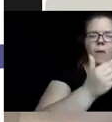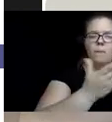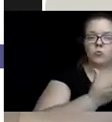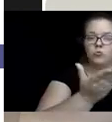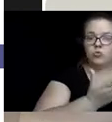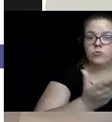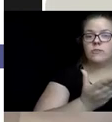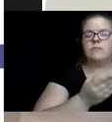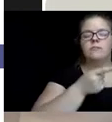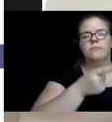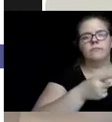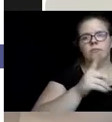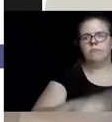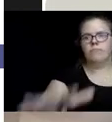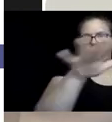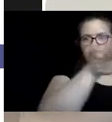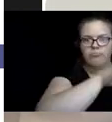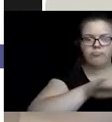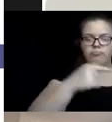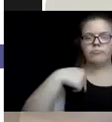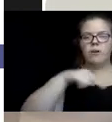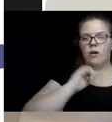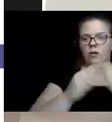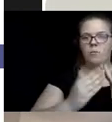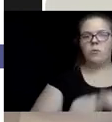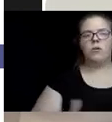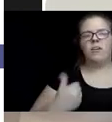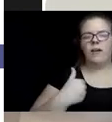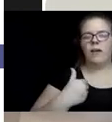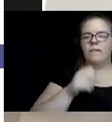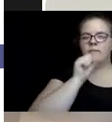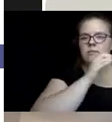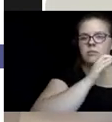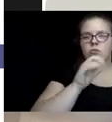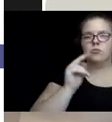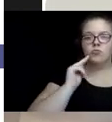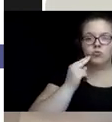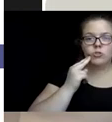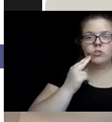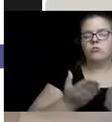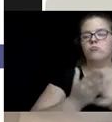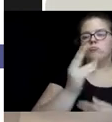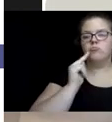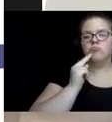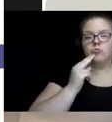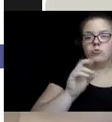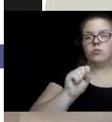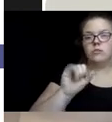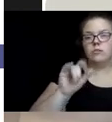which are all around our community. They have senior nutrition, both through nutrition sites and Meals on